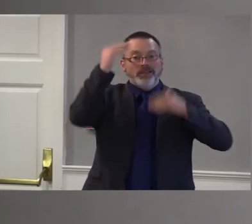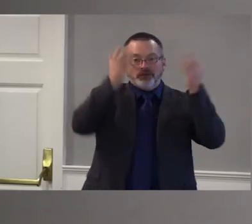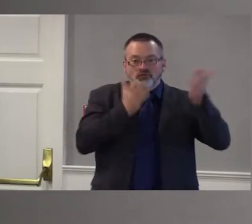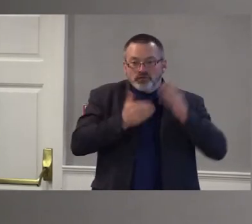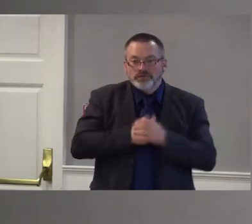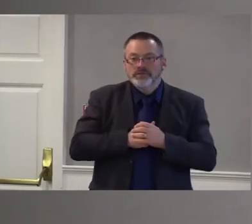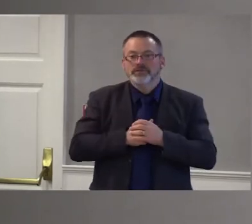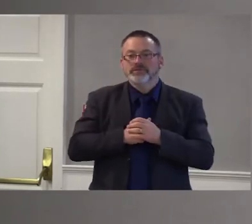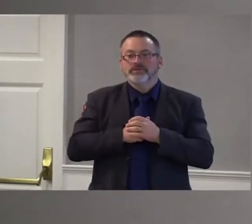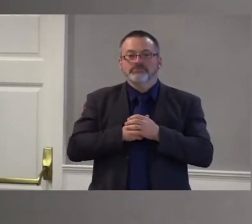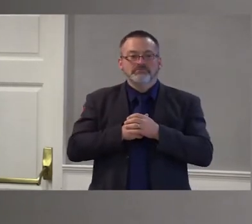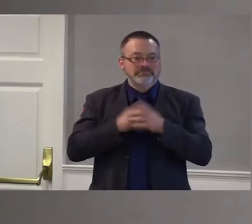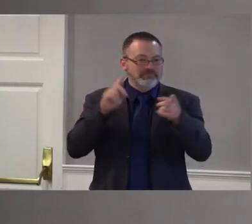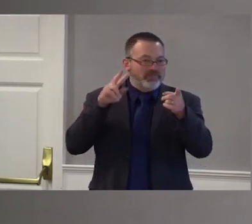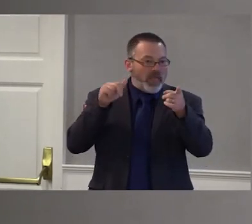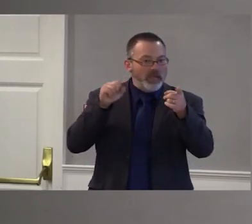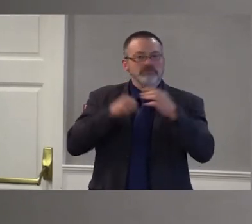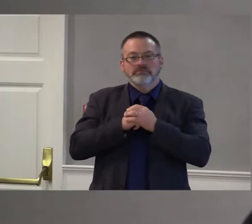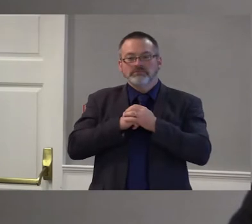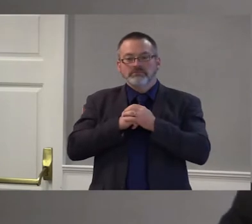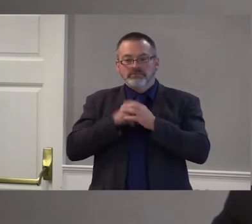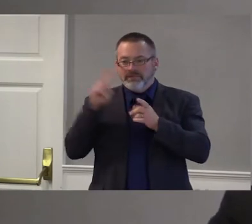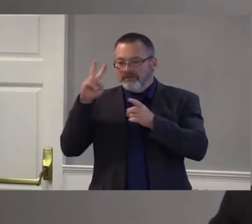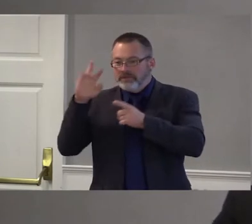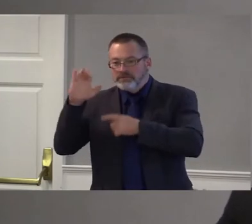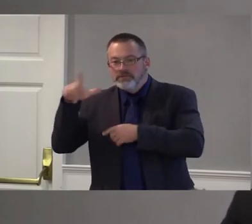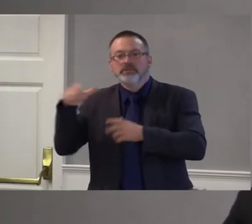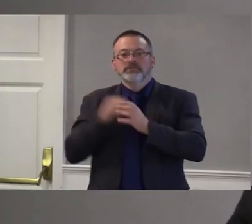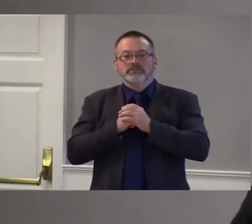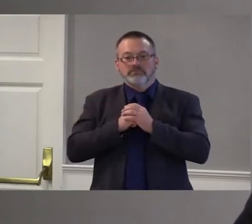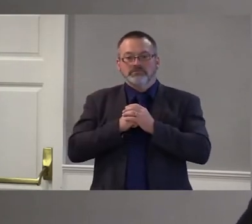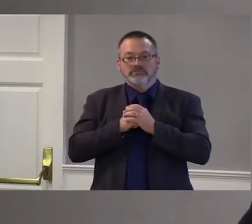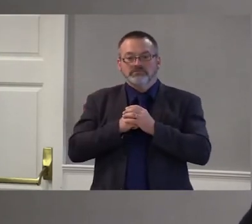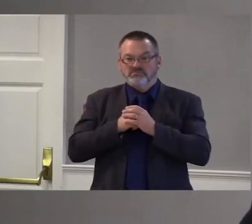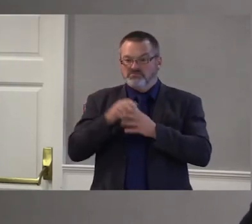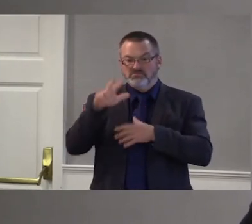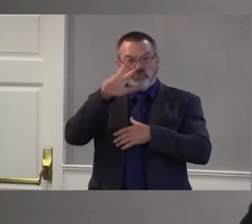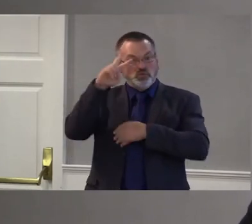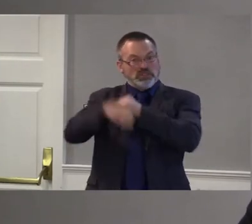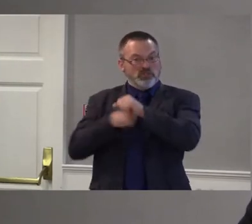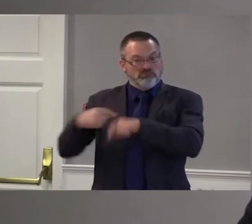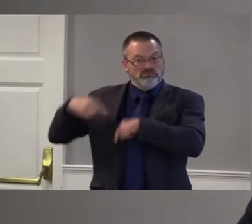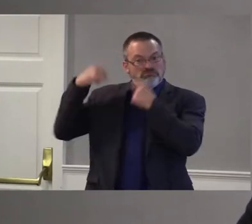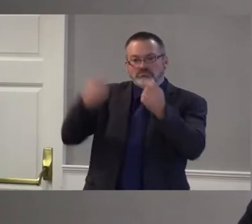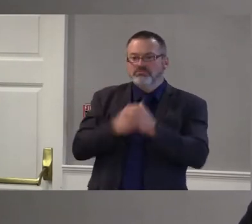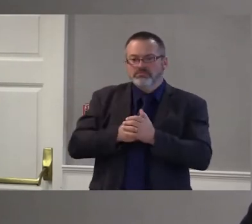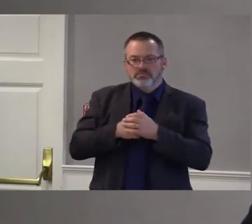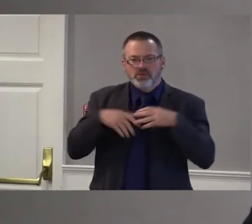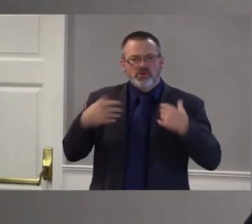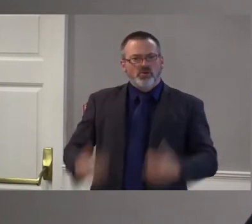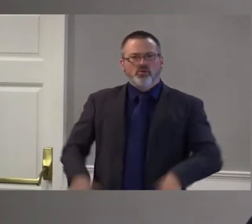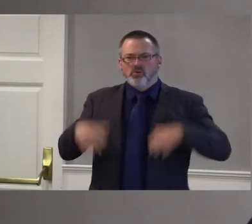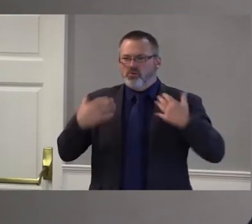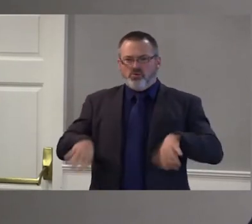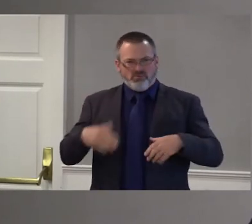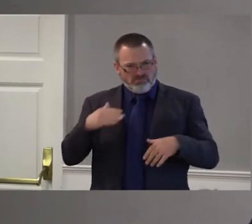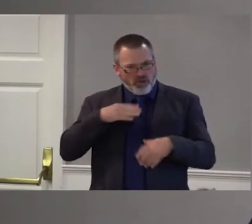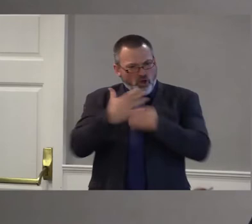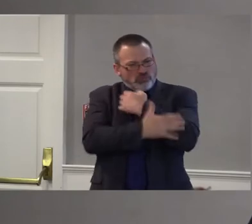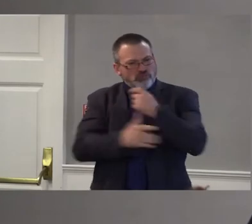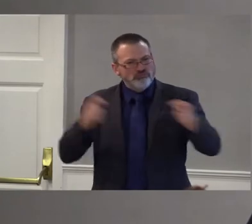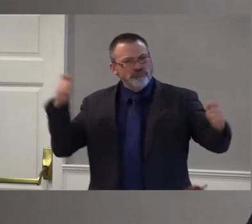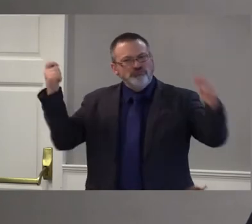Protection. For 32 years now, the ADA has made our nation stronger and more inclusive, truly a